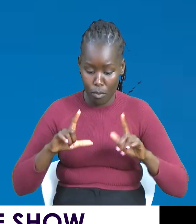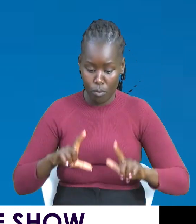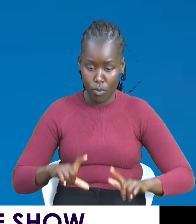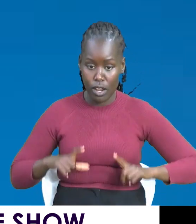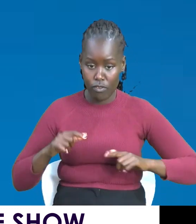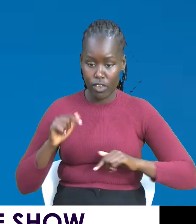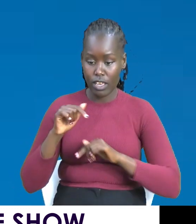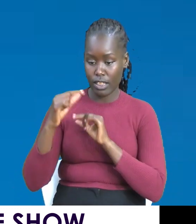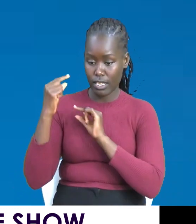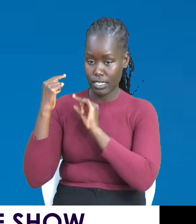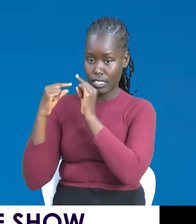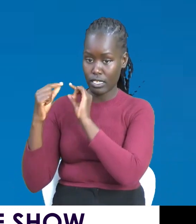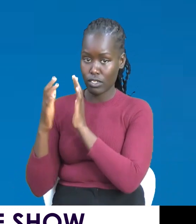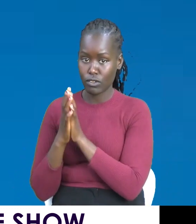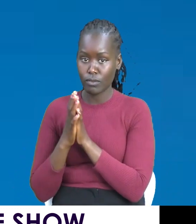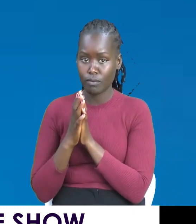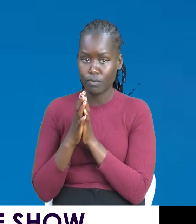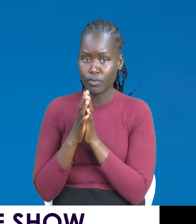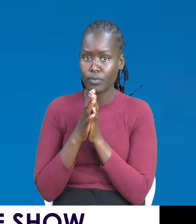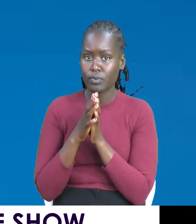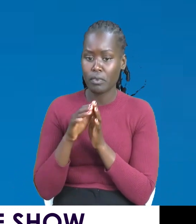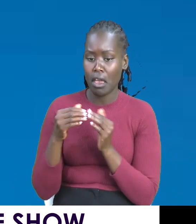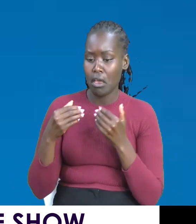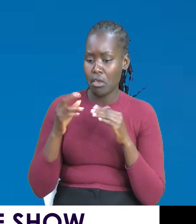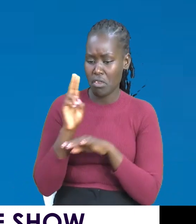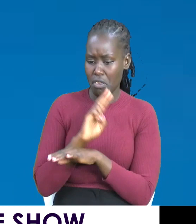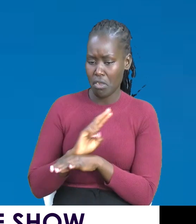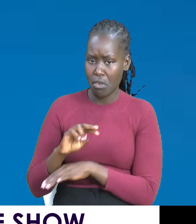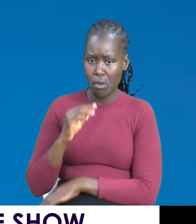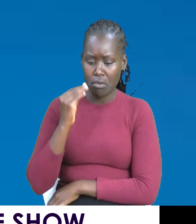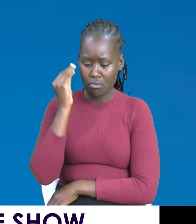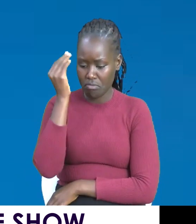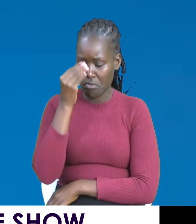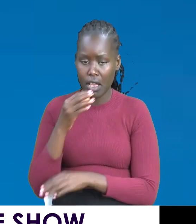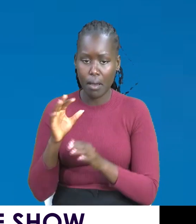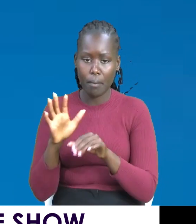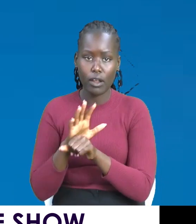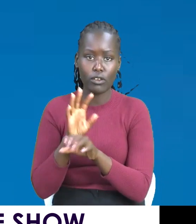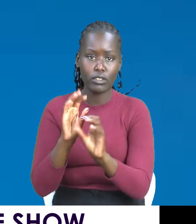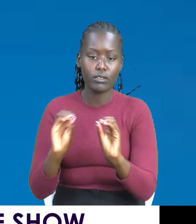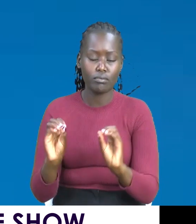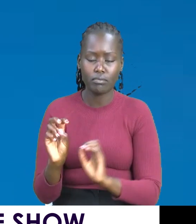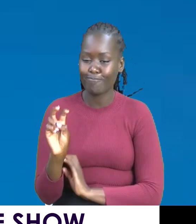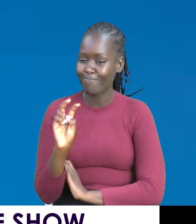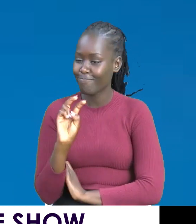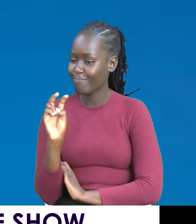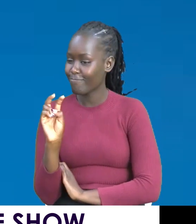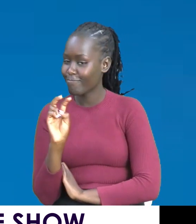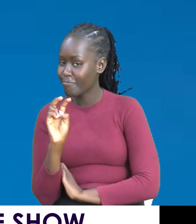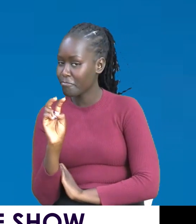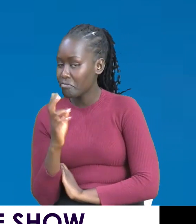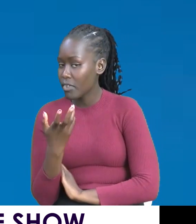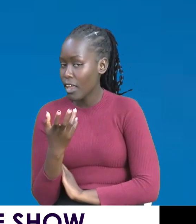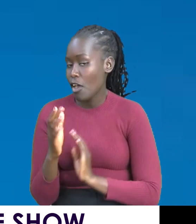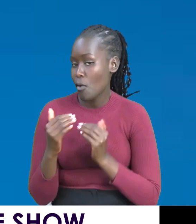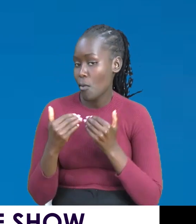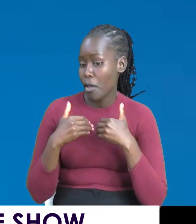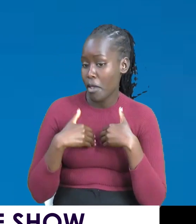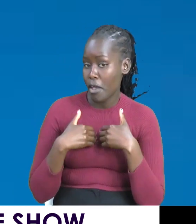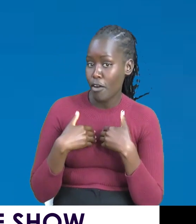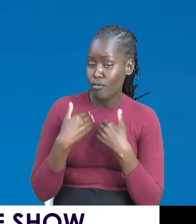this generation do not put up makeup so much. Just observe around. There is some